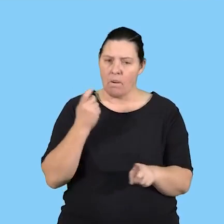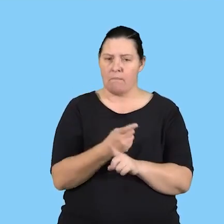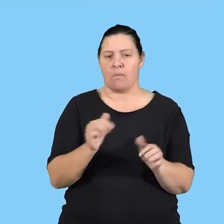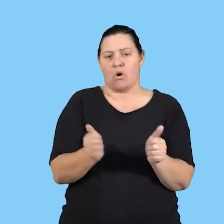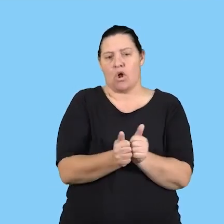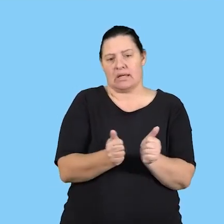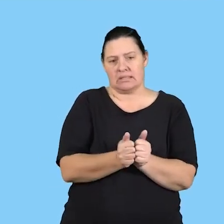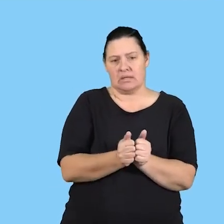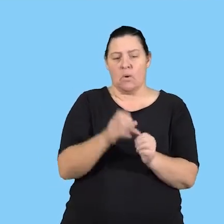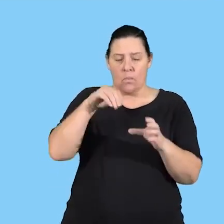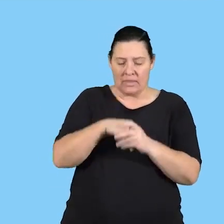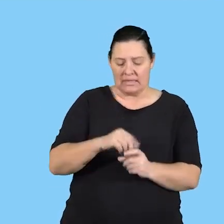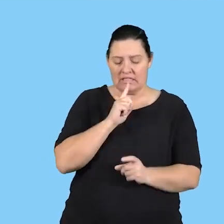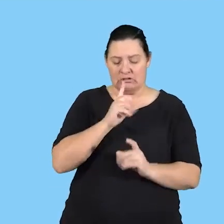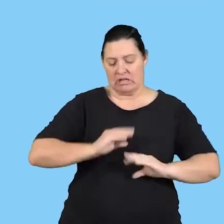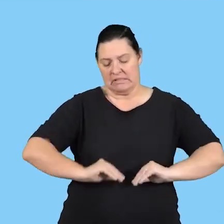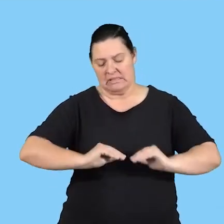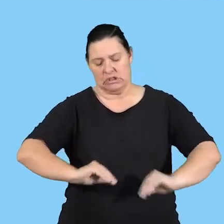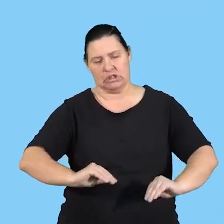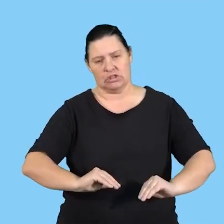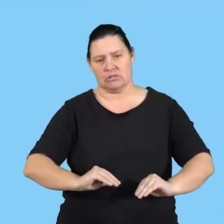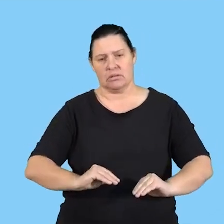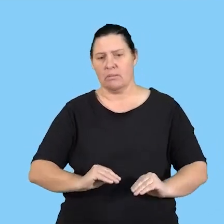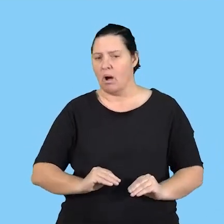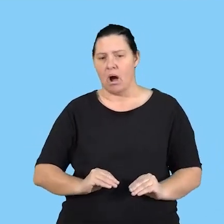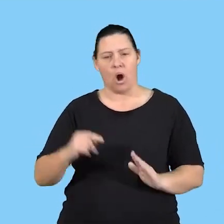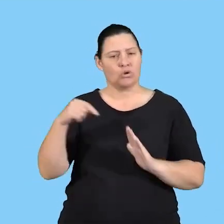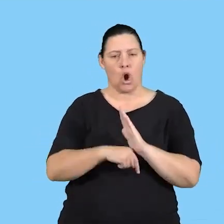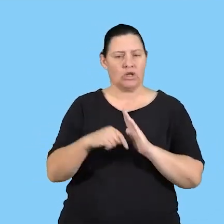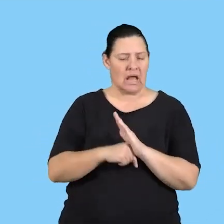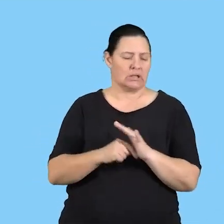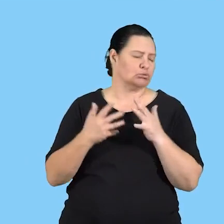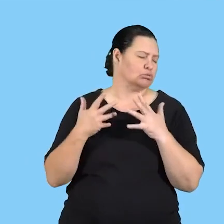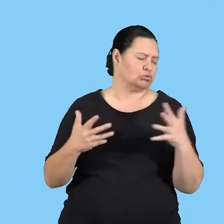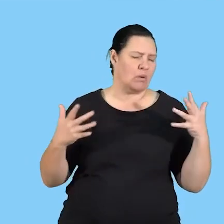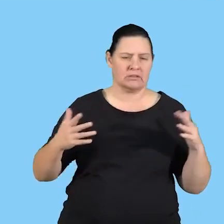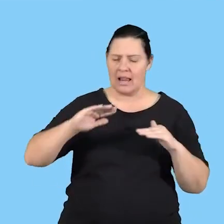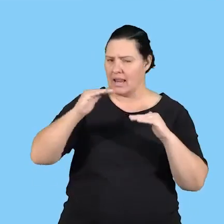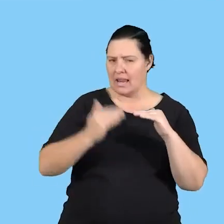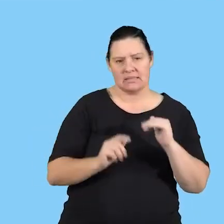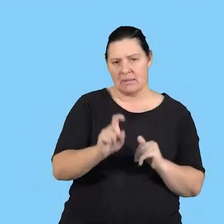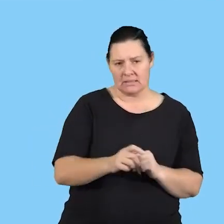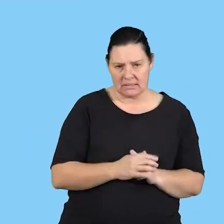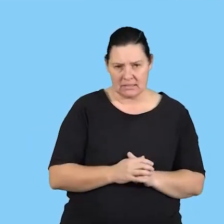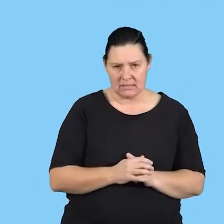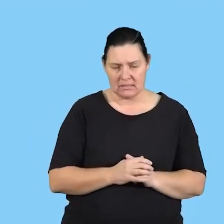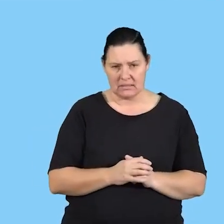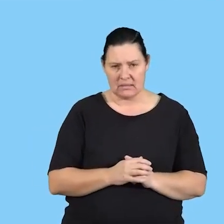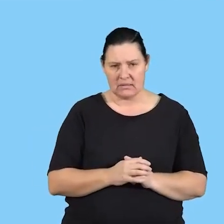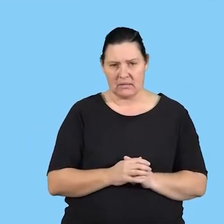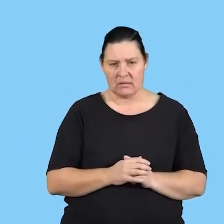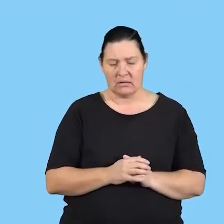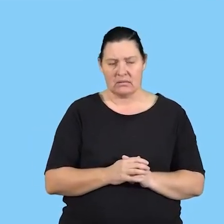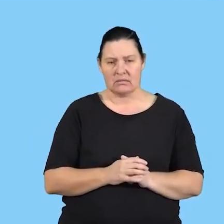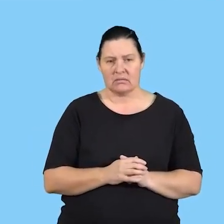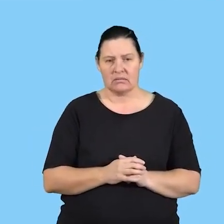our colleagues in classrooms to cut the content, because there is